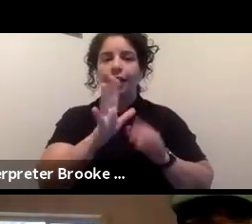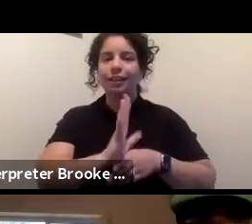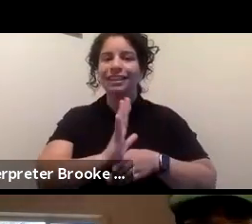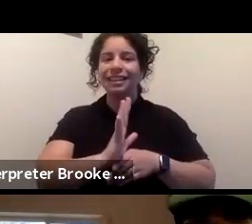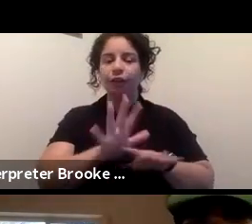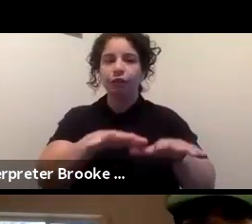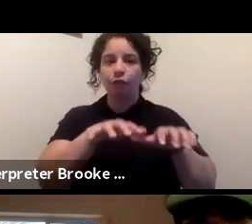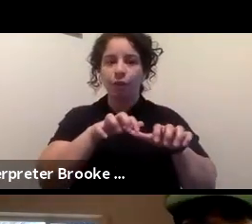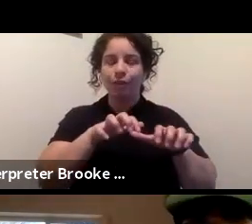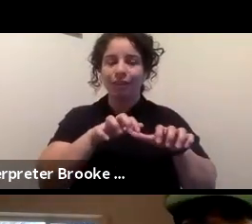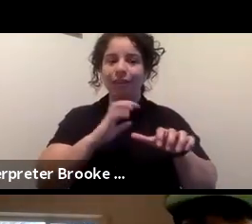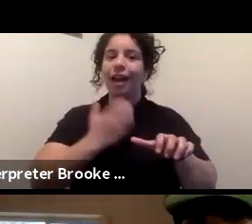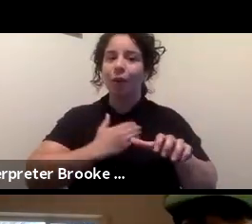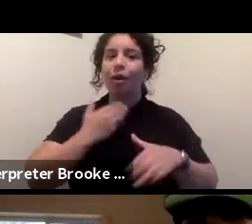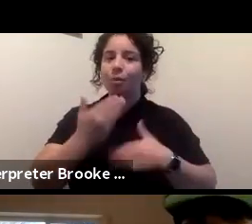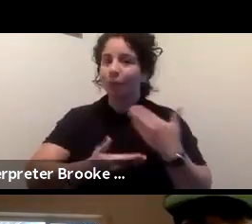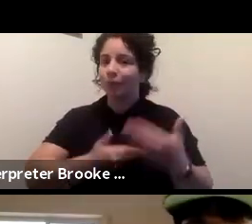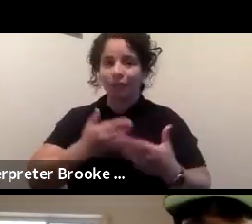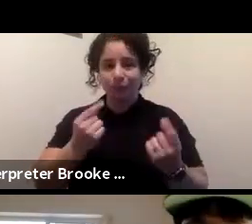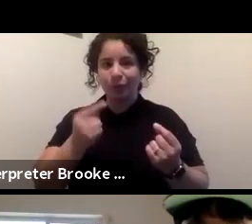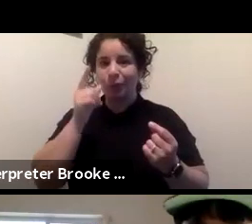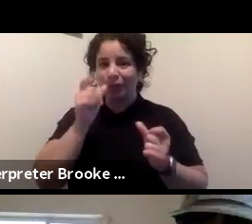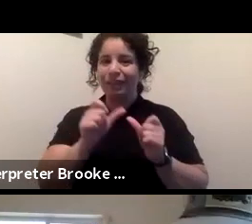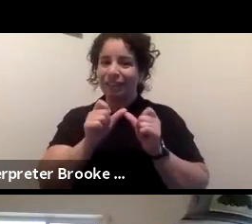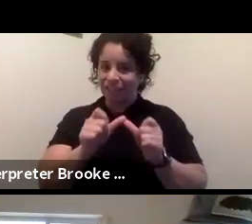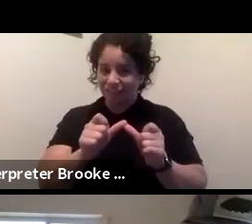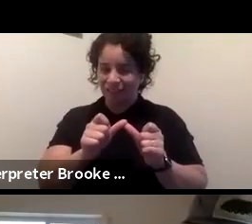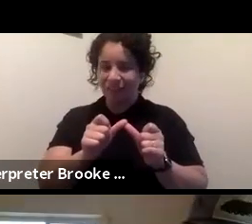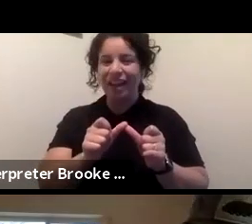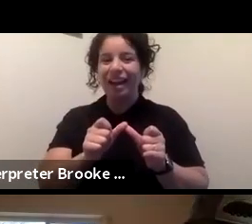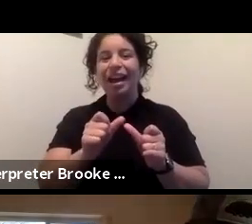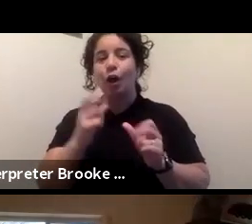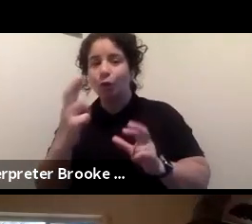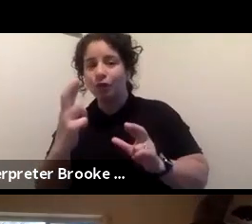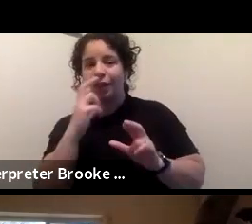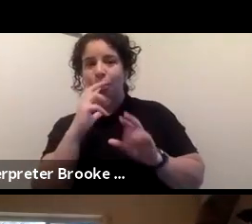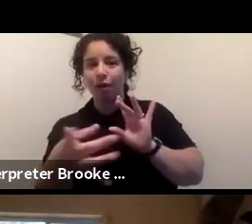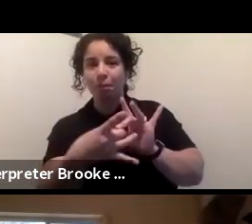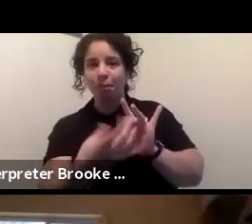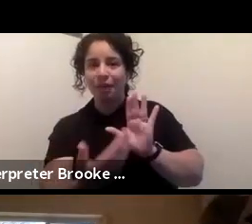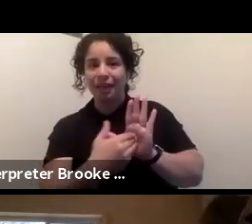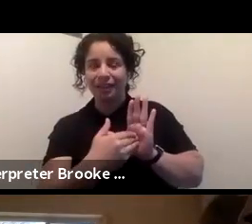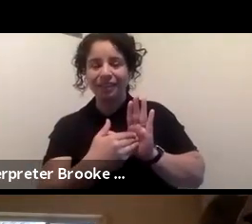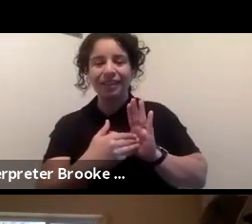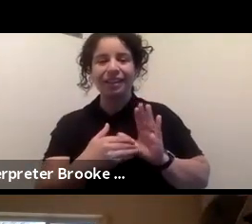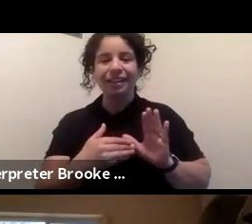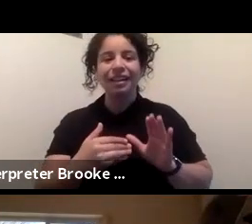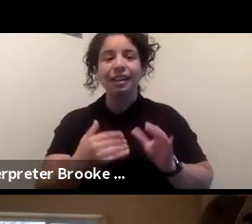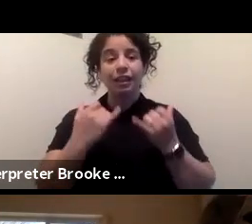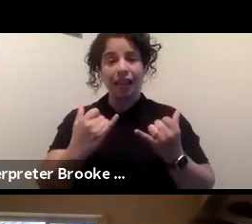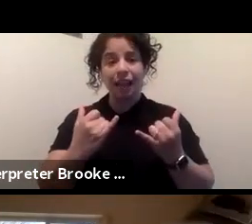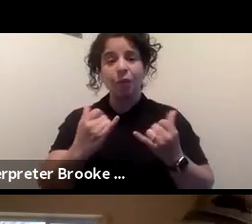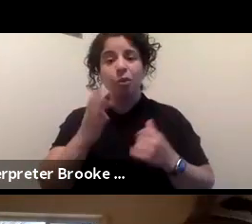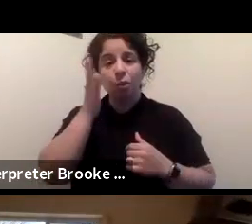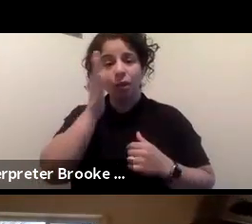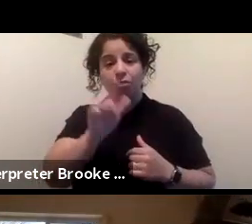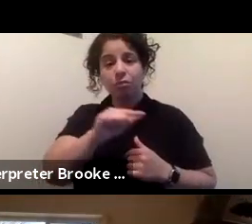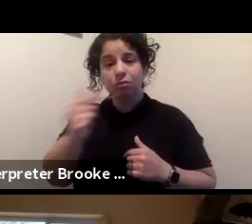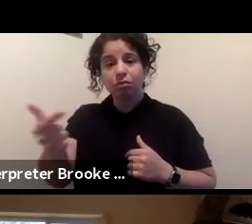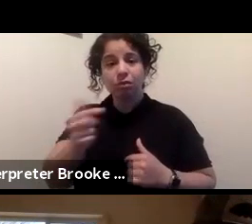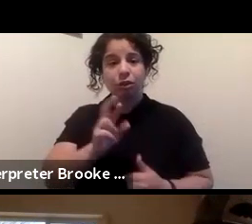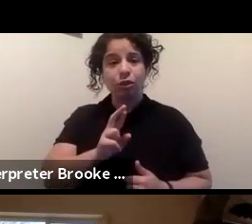Our process is to continue, and we look forward to Lindsay rejoining us. I believe I will pass the microphone to